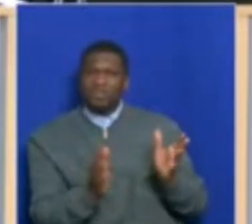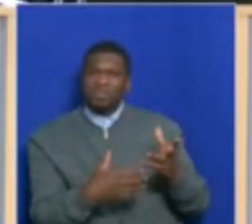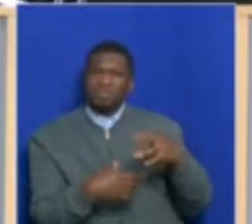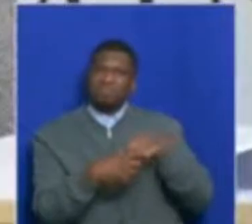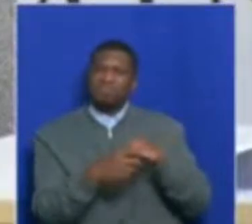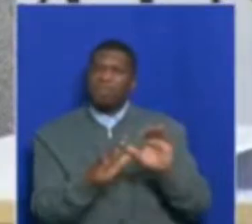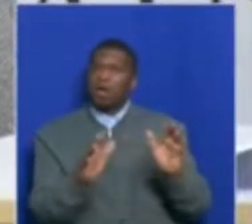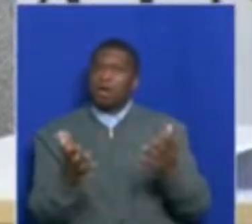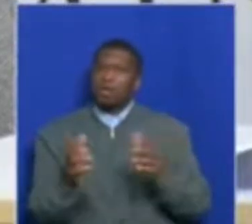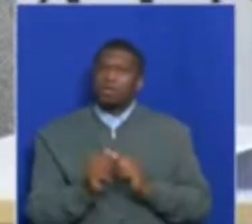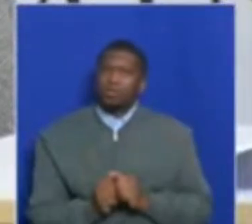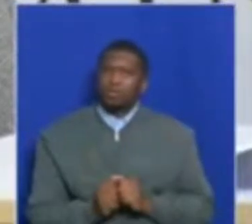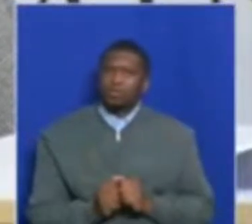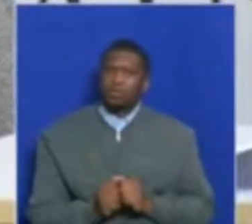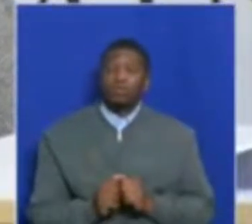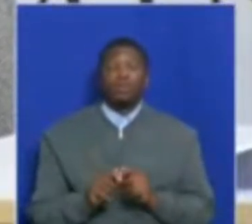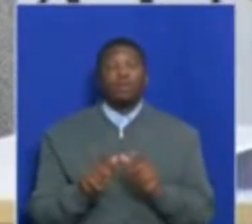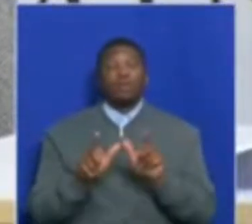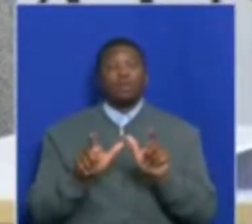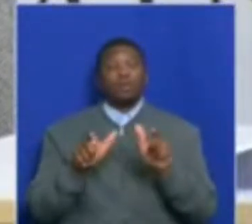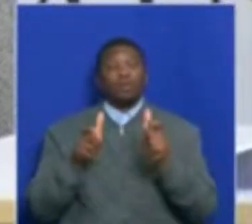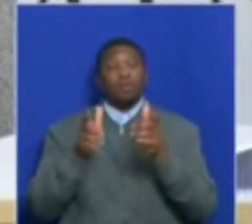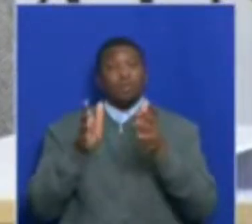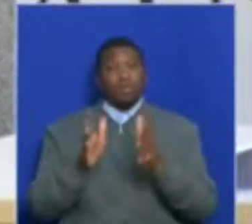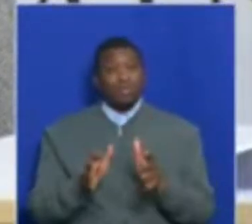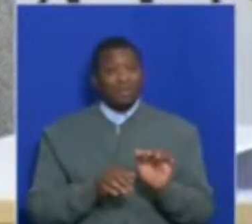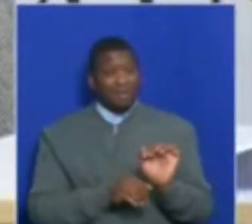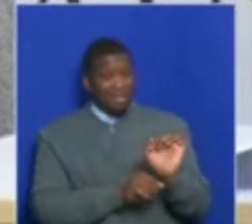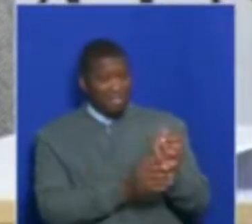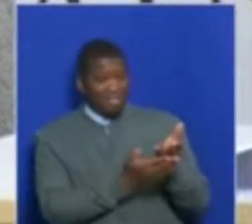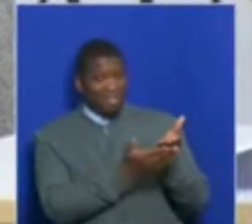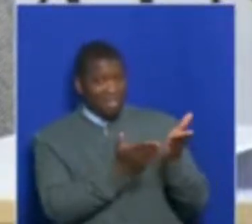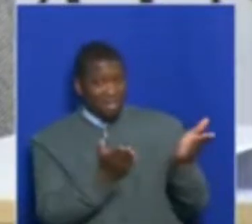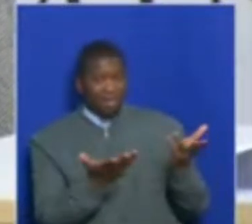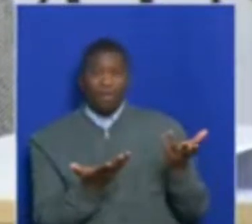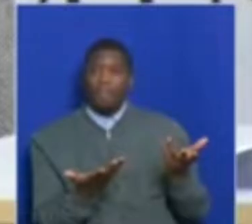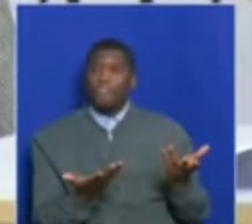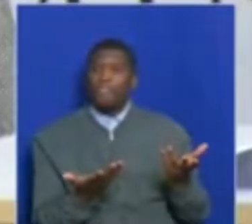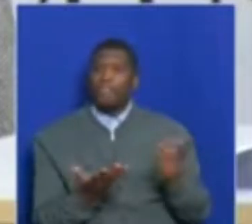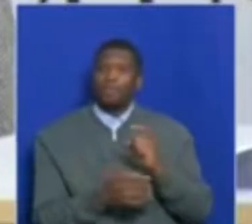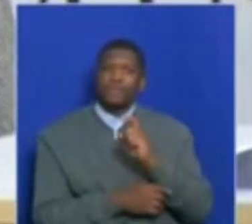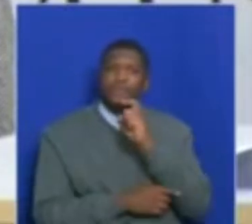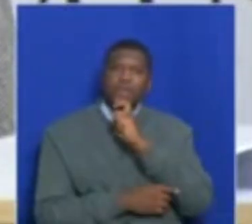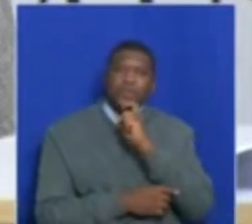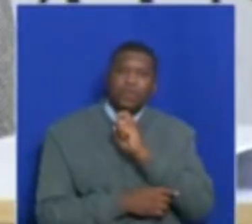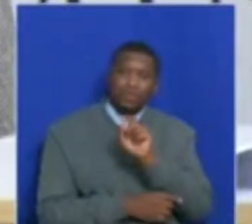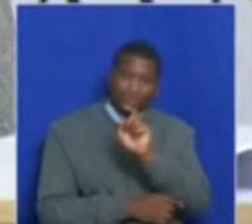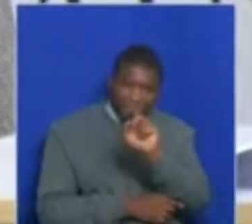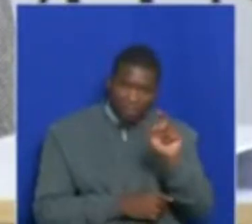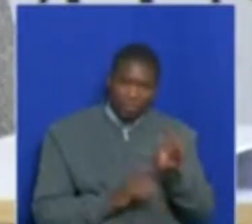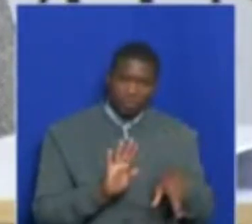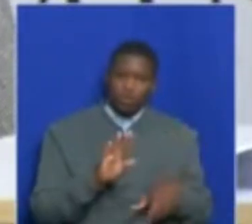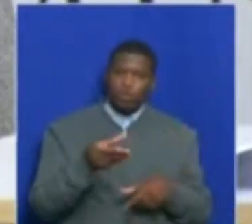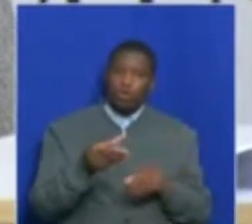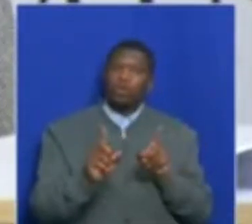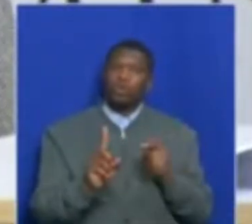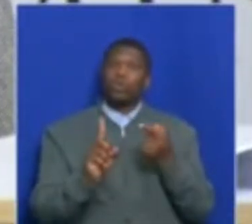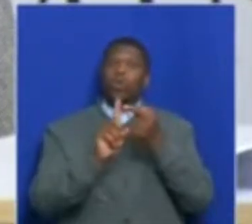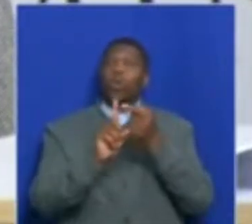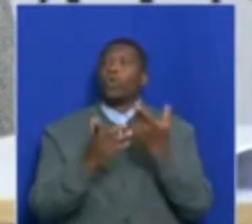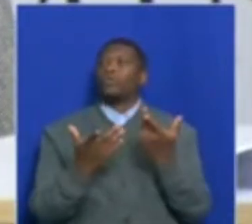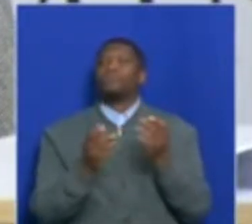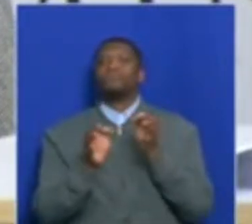Commissioner, they basically utilize these dockets to justify their reason for looking for